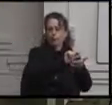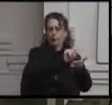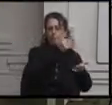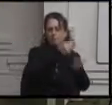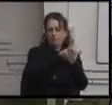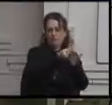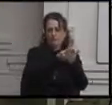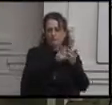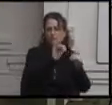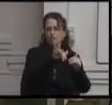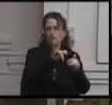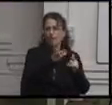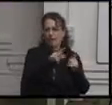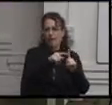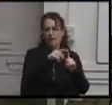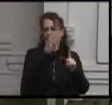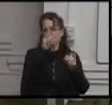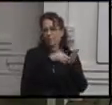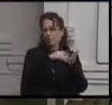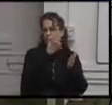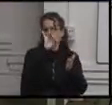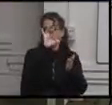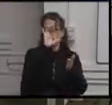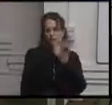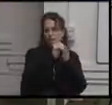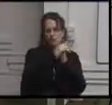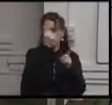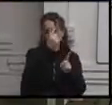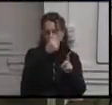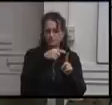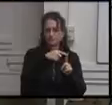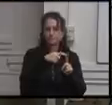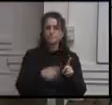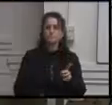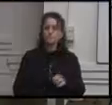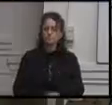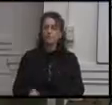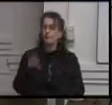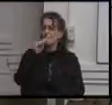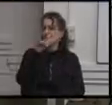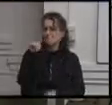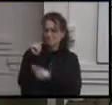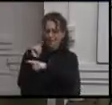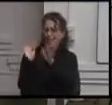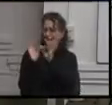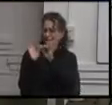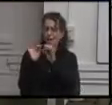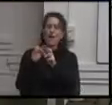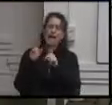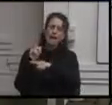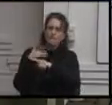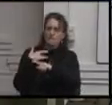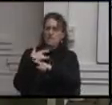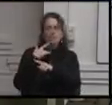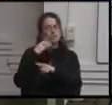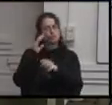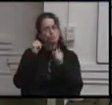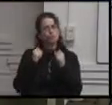hopefully, as Matt was saying, we hope that this becomes very fruitful